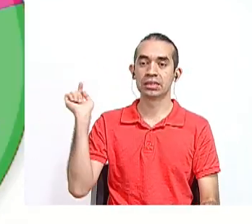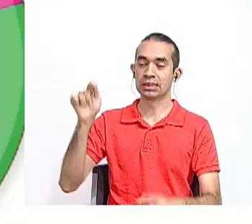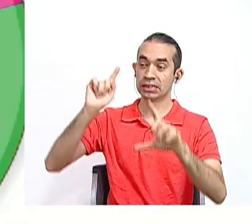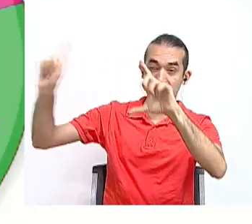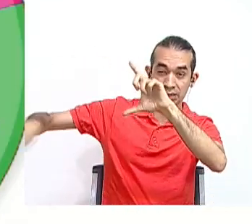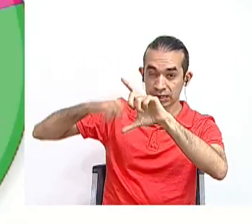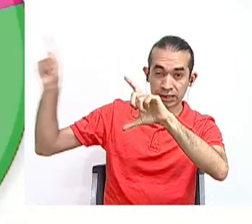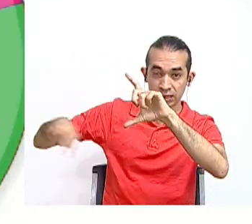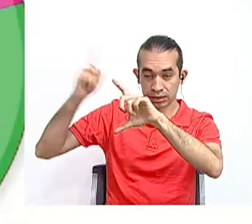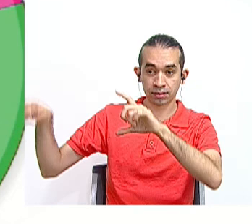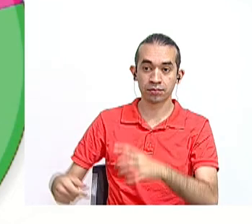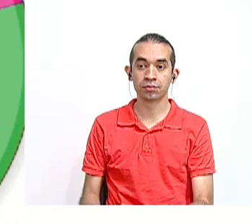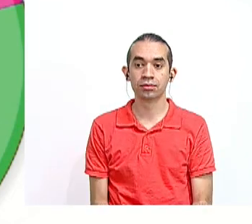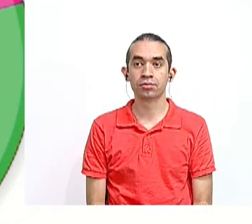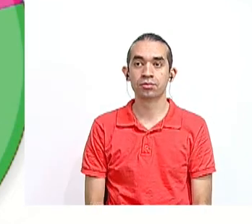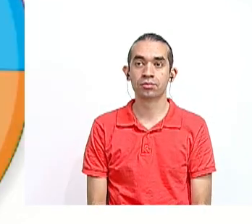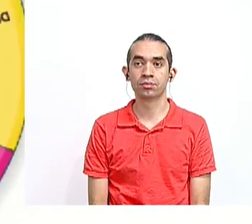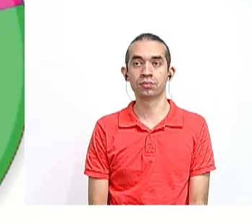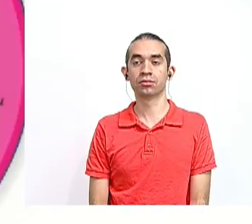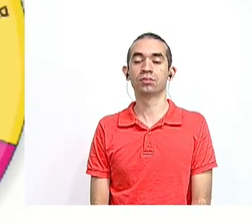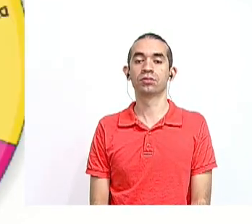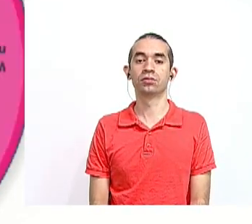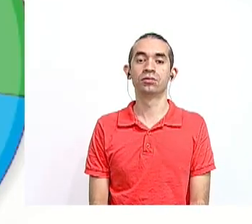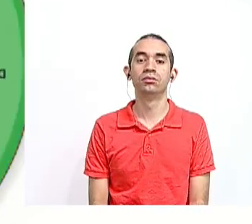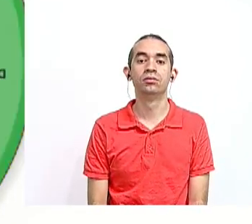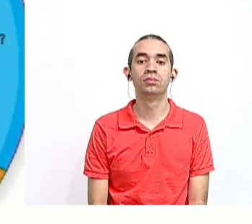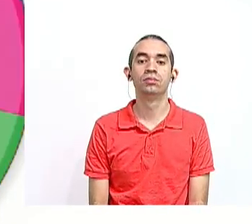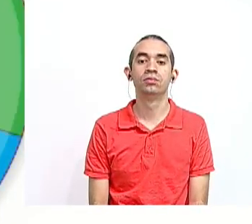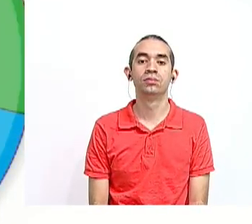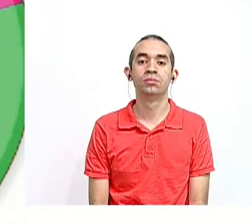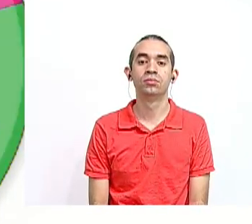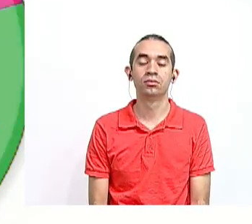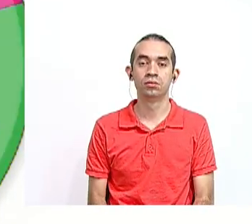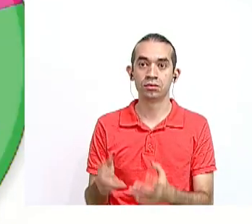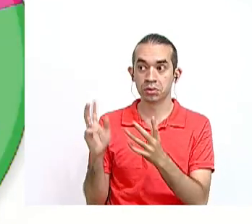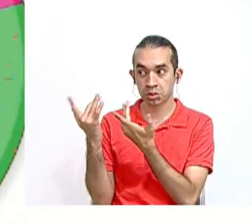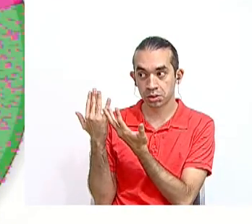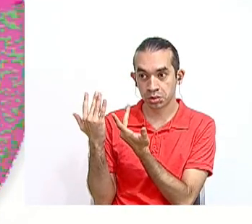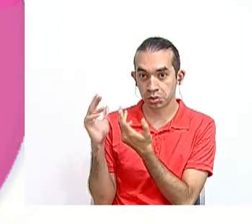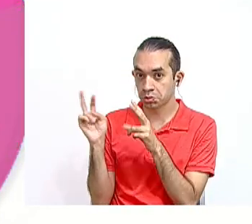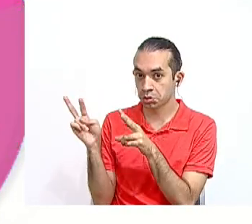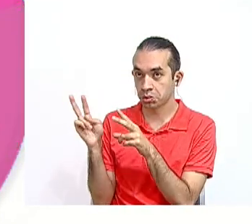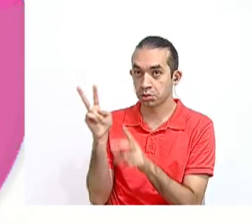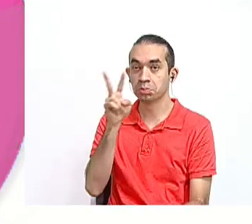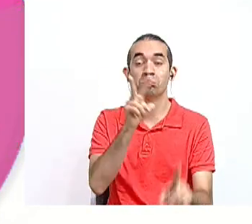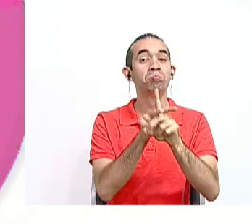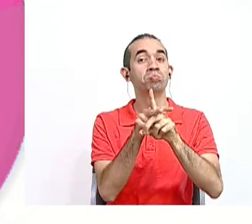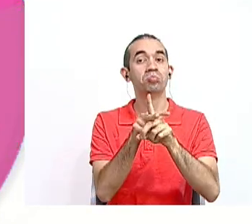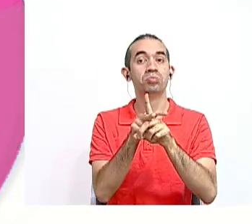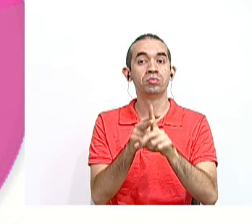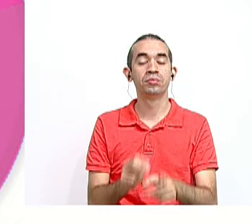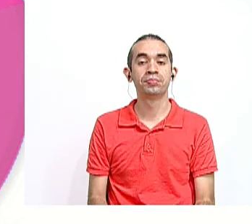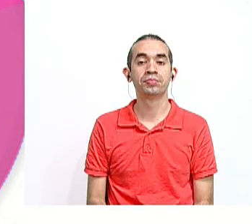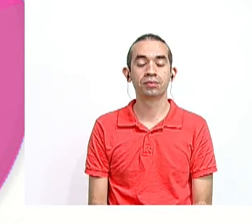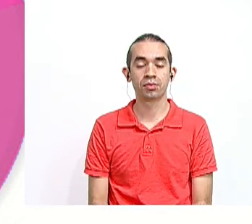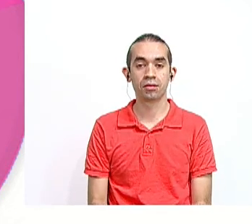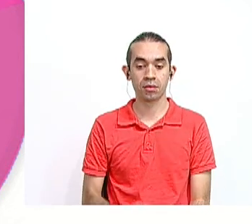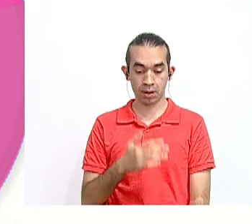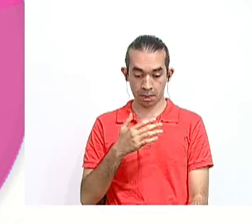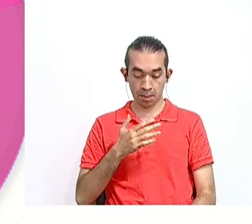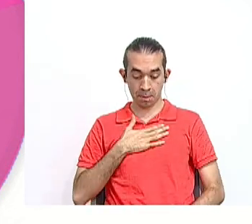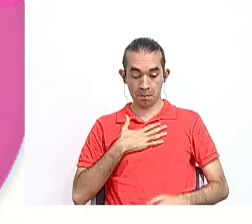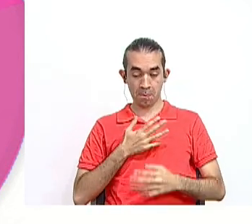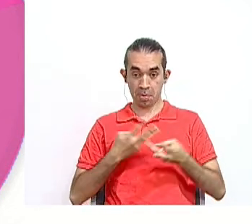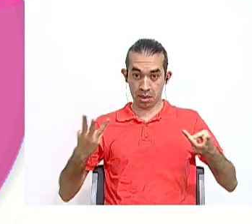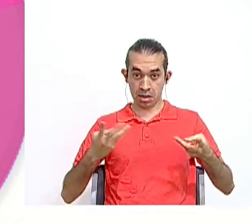one more time. It is spinning right there. And let's see what the question is. Was I prepared with